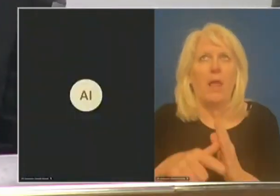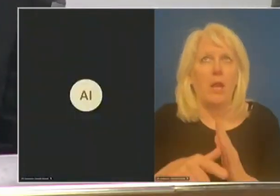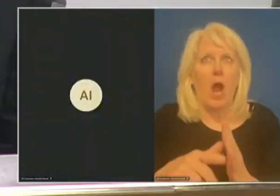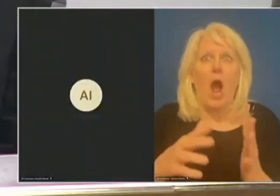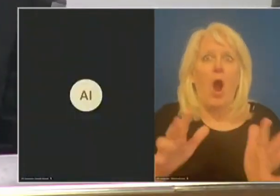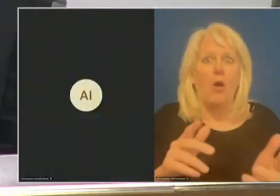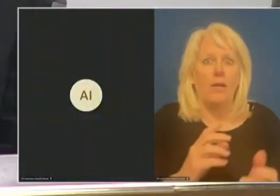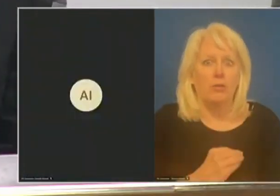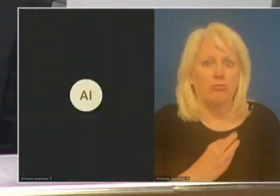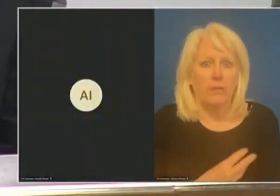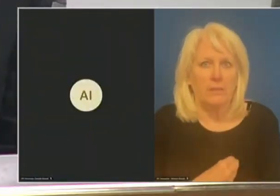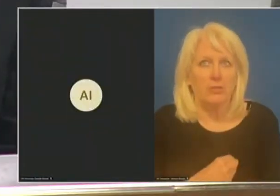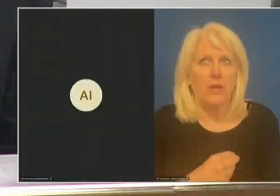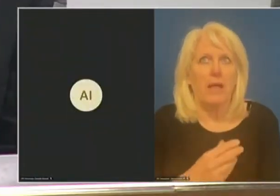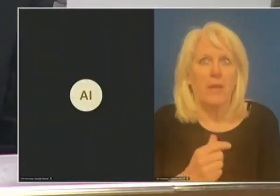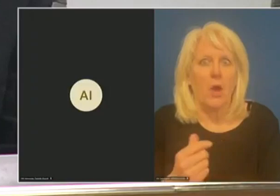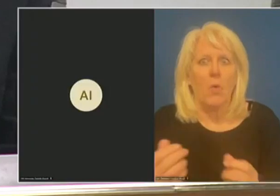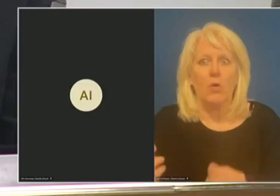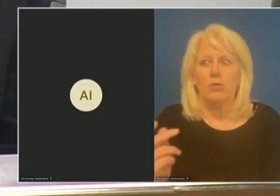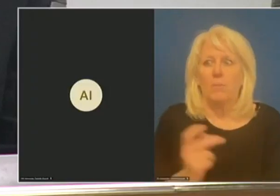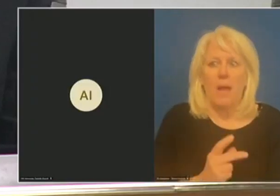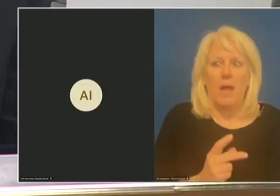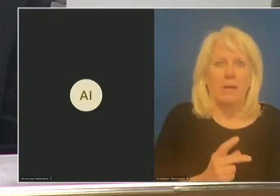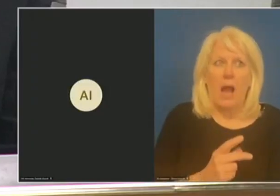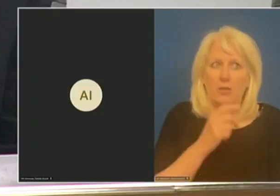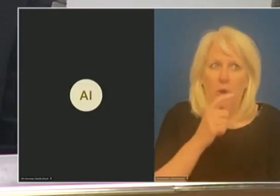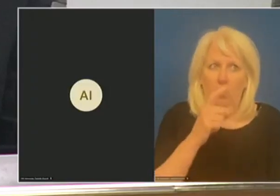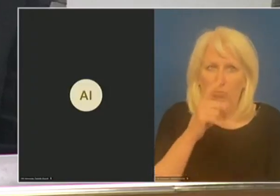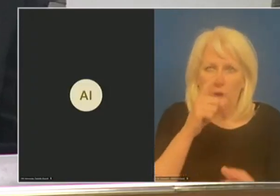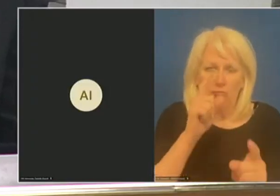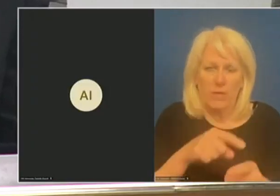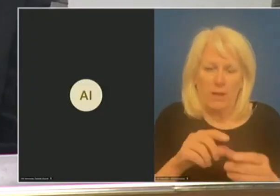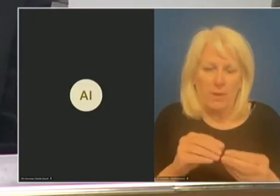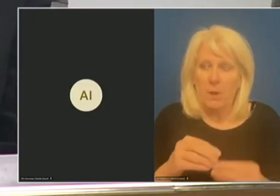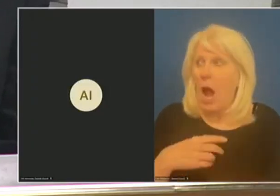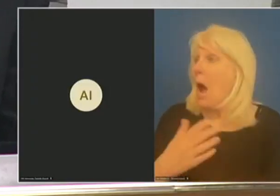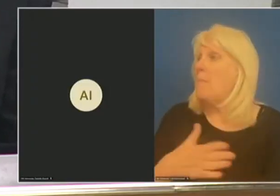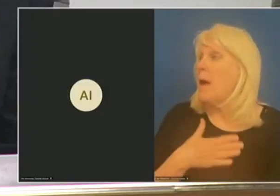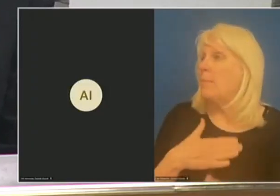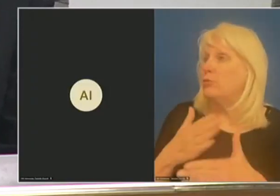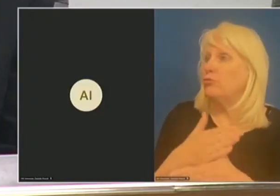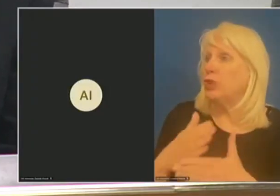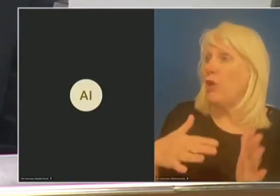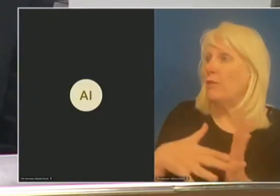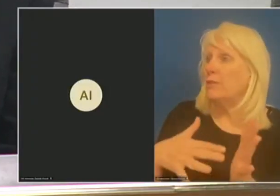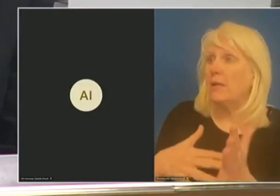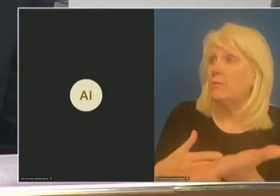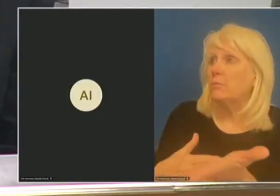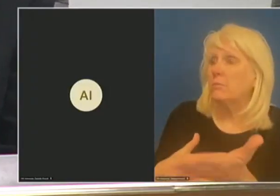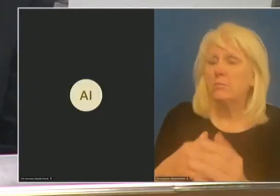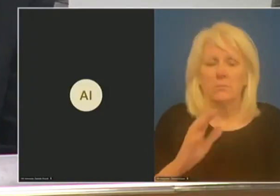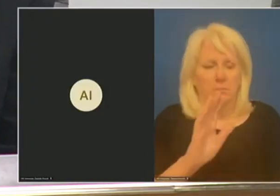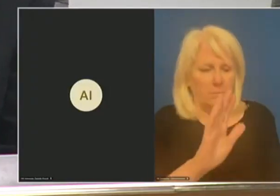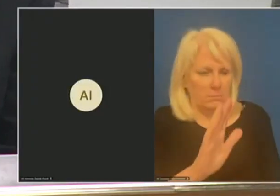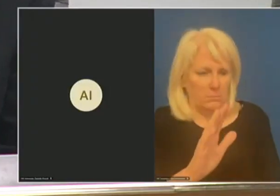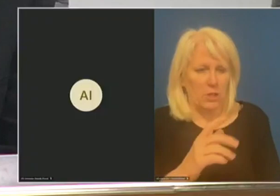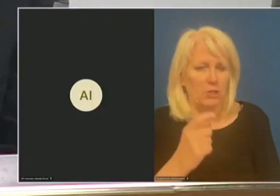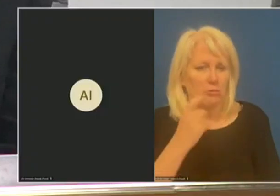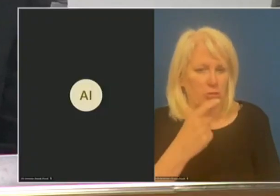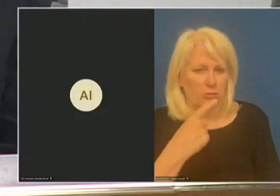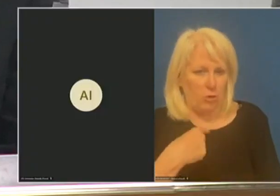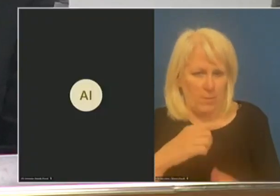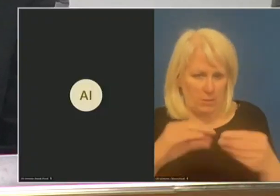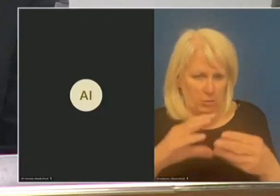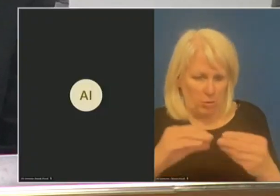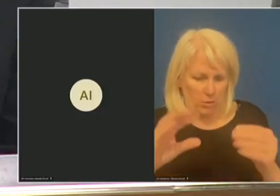they make to change their gender. I'm happy to share the studies. Okay, we can disagree about that. Here's what I would say about the story that you just shared from